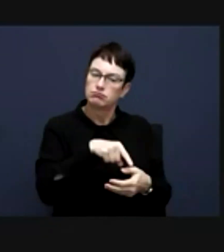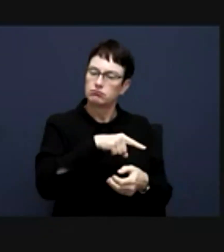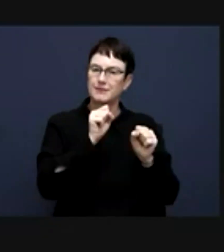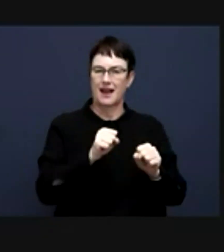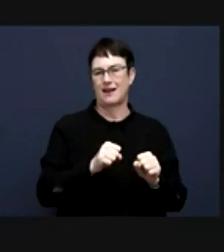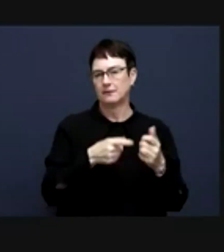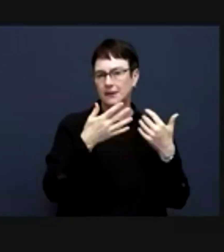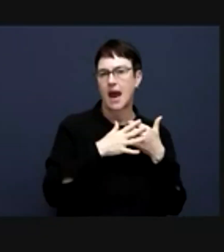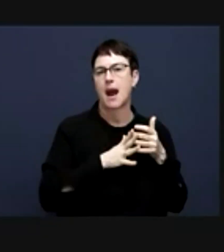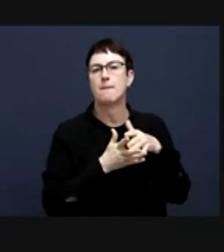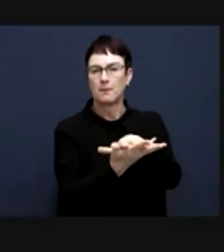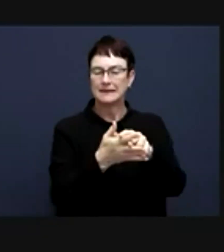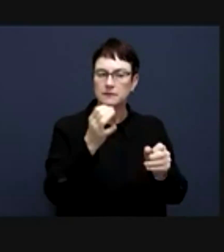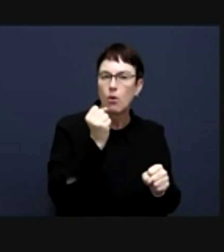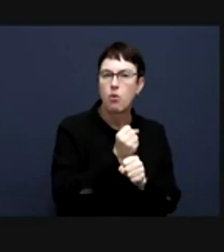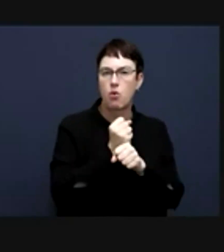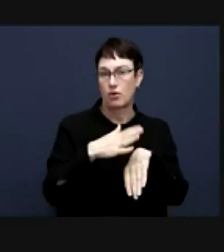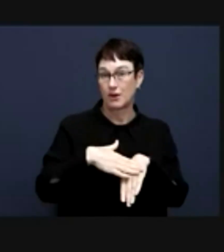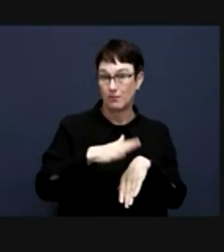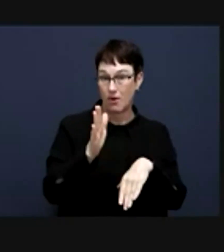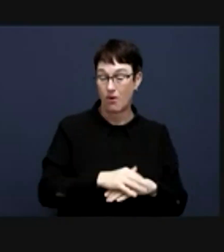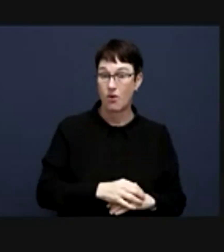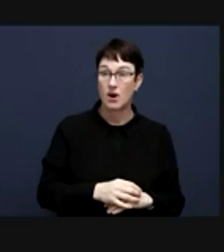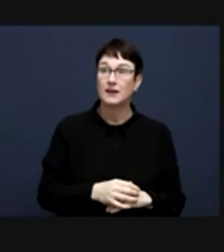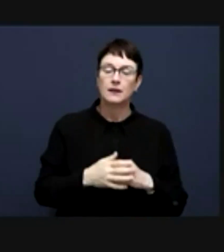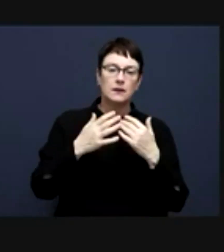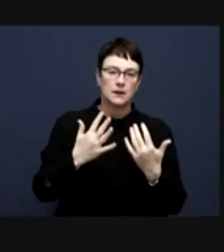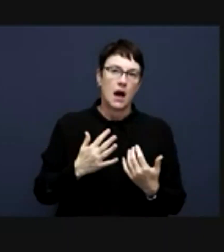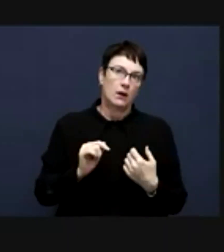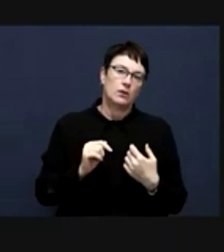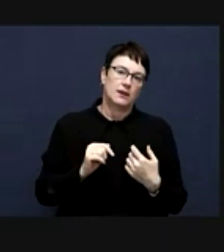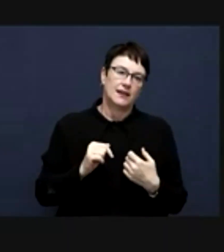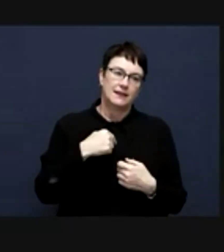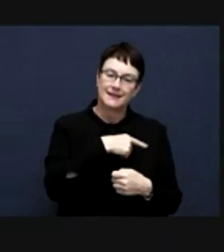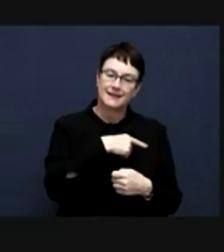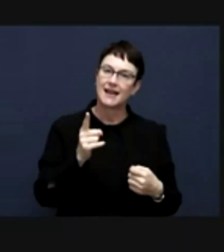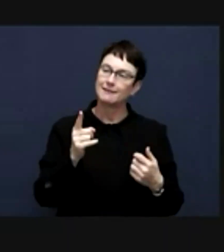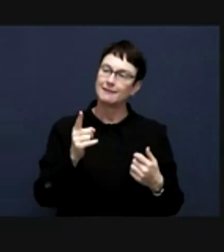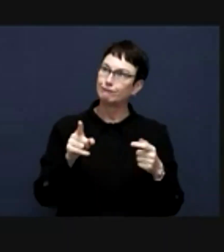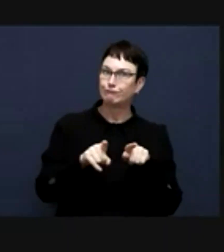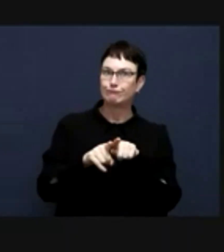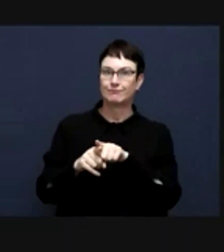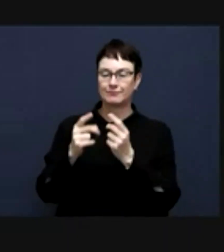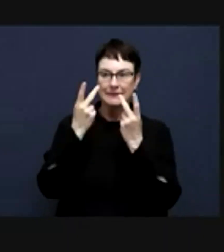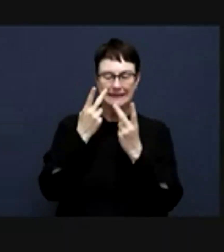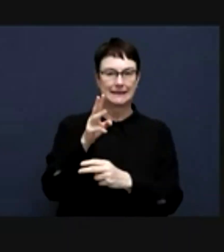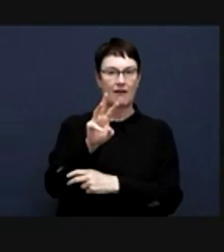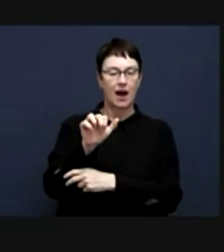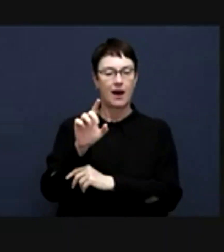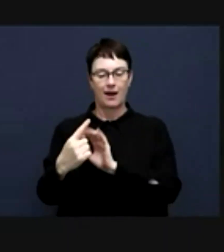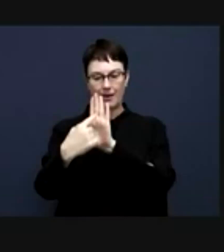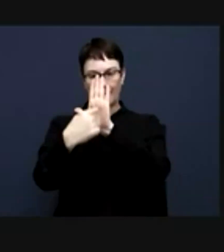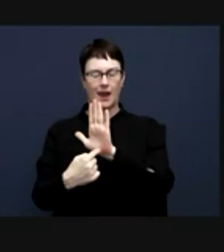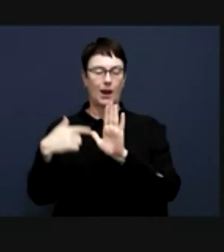the fruitful results they expect. And having, this investment as well in the disability community is